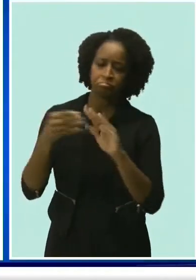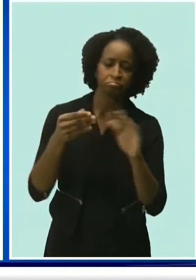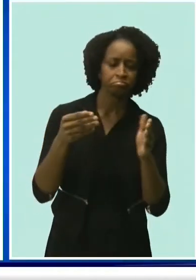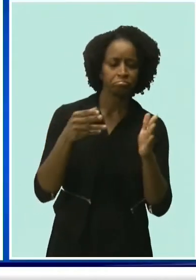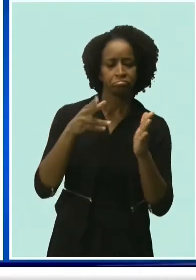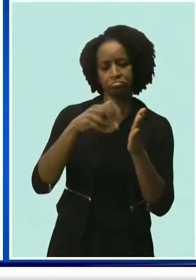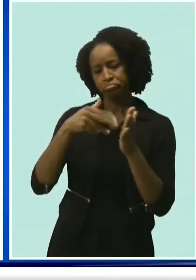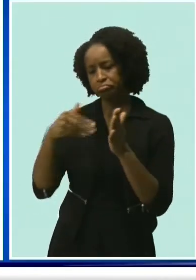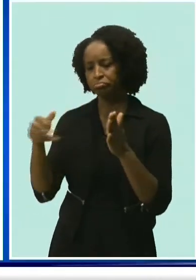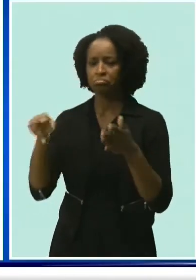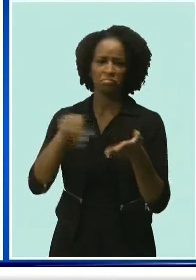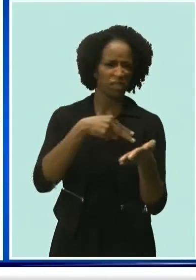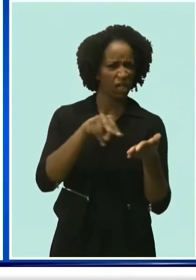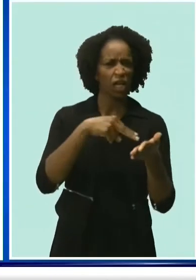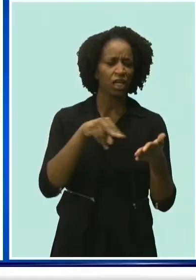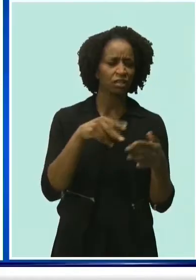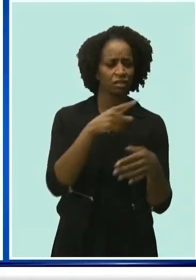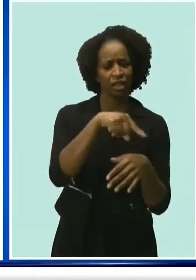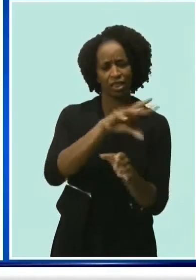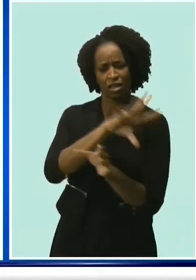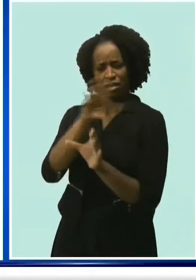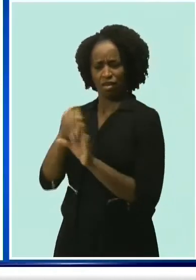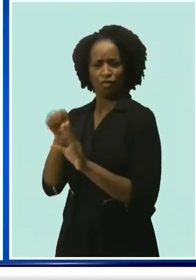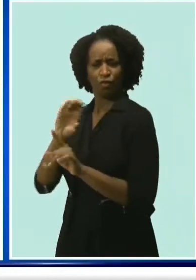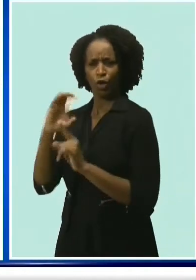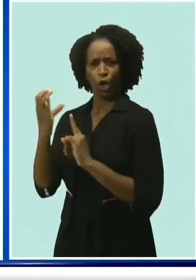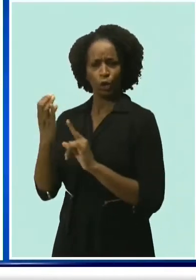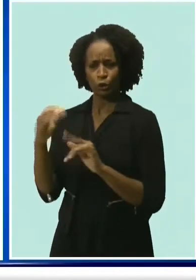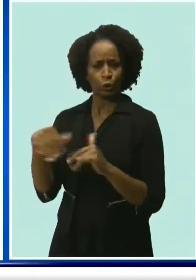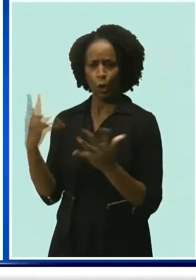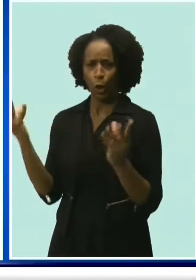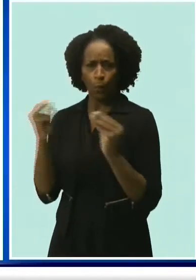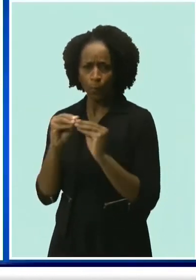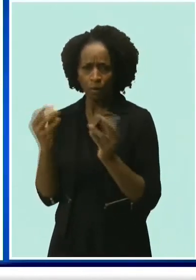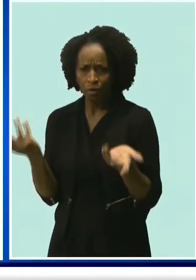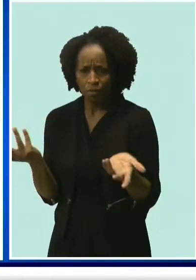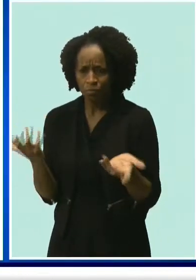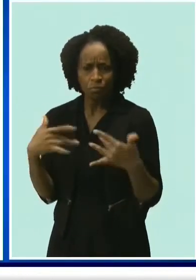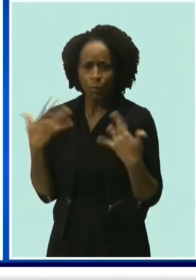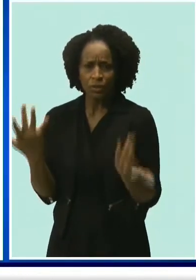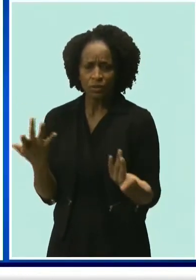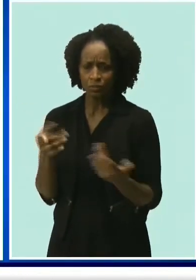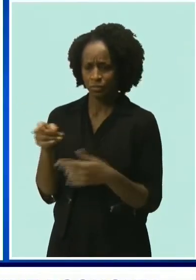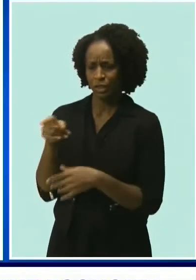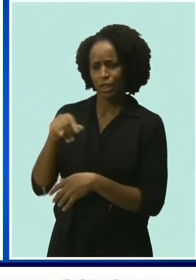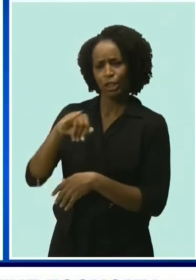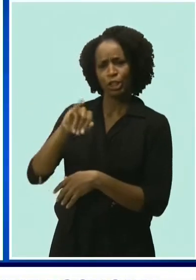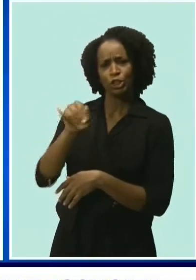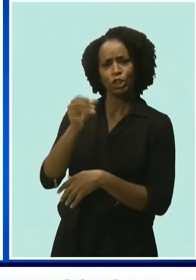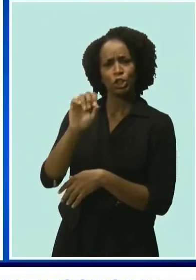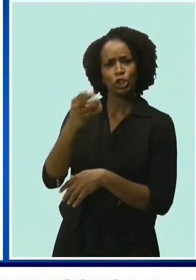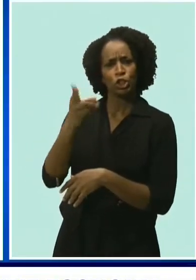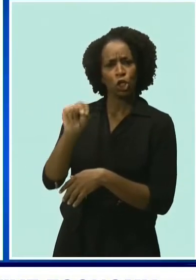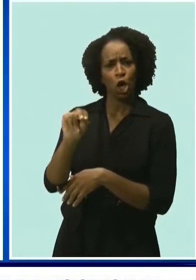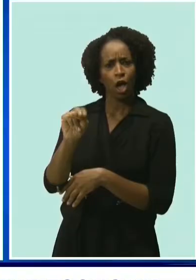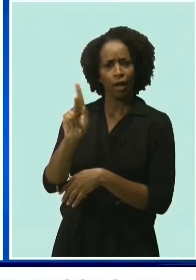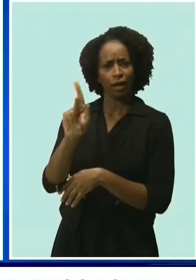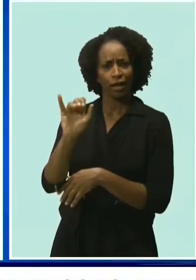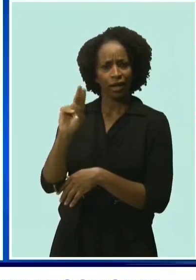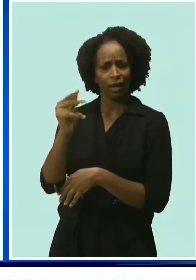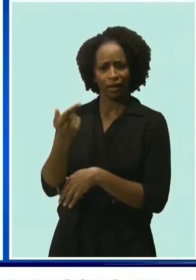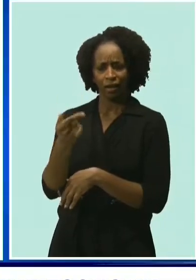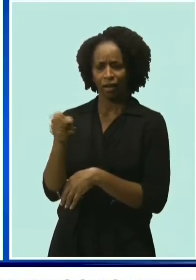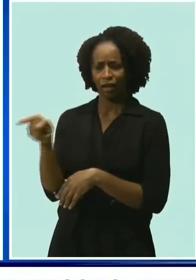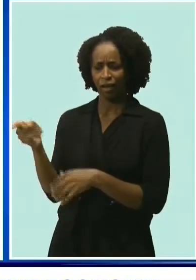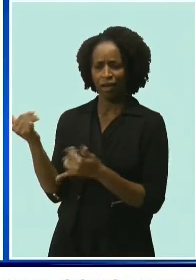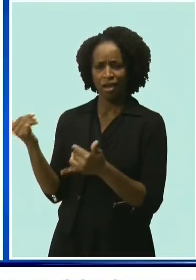ministry? We're asking the question, what is John King's real position, having had his wings clipped? Is he